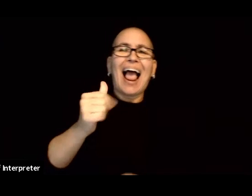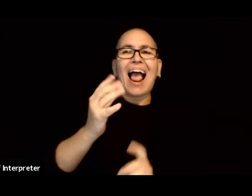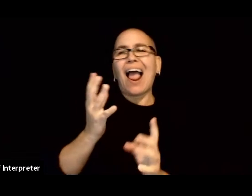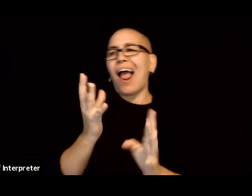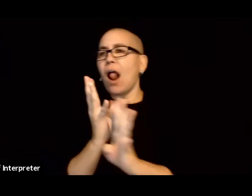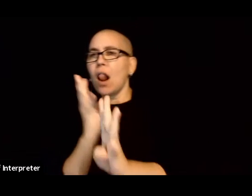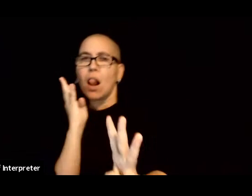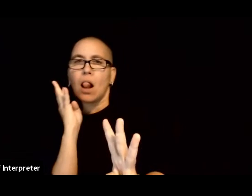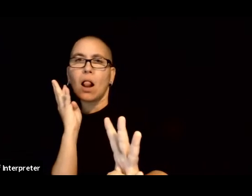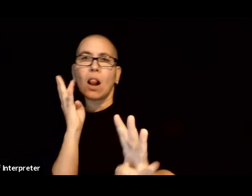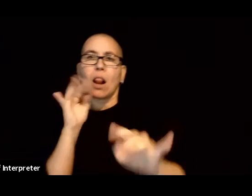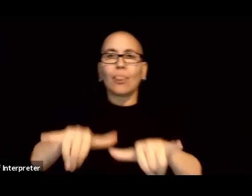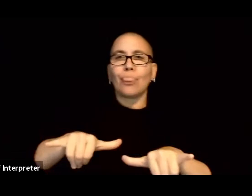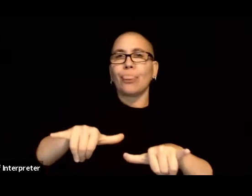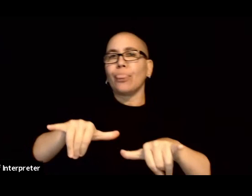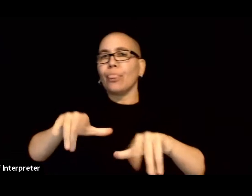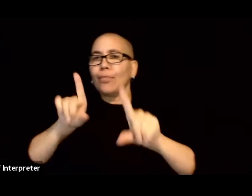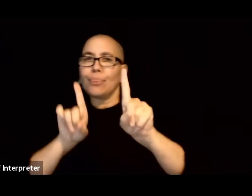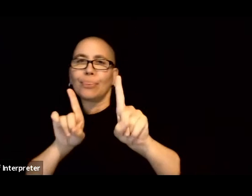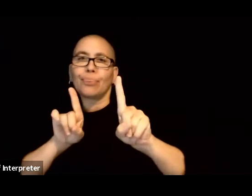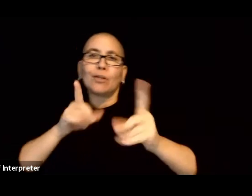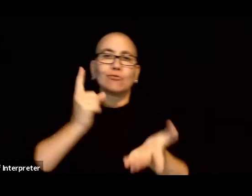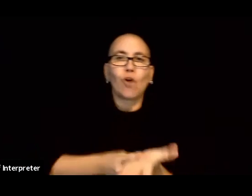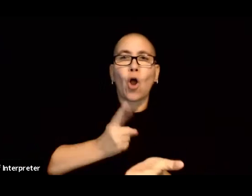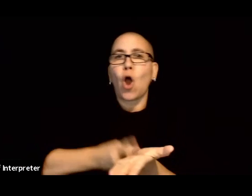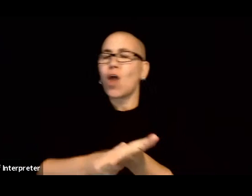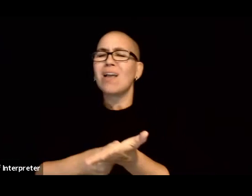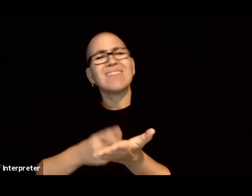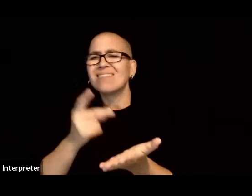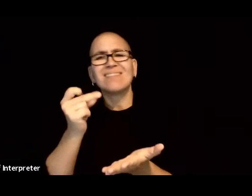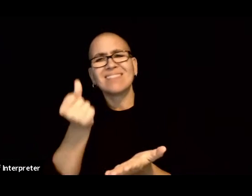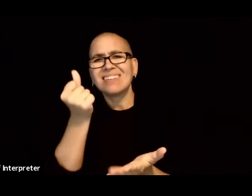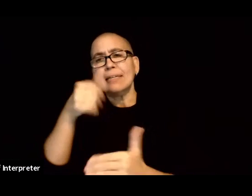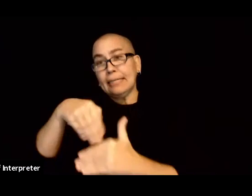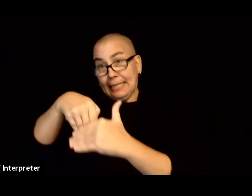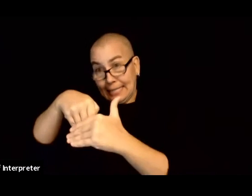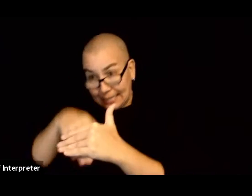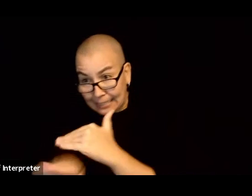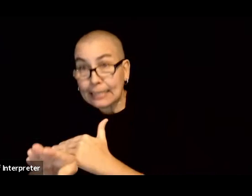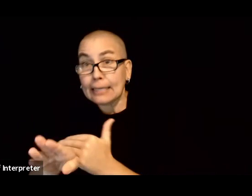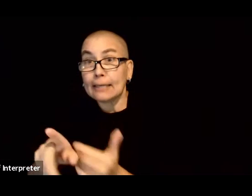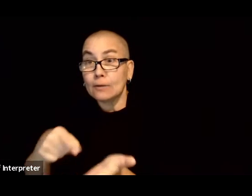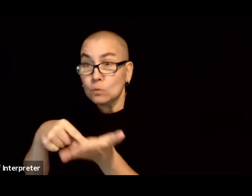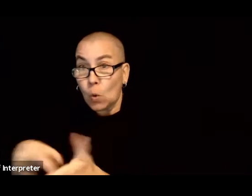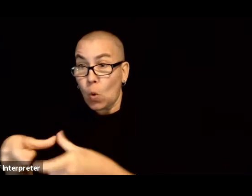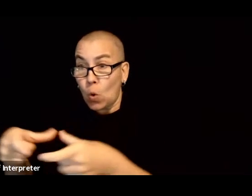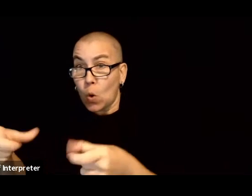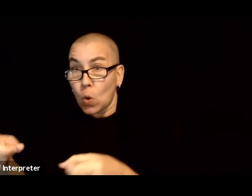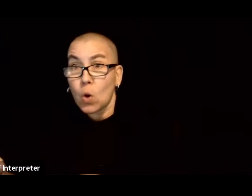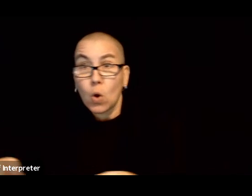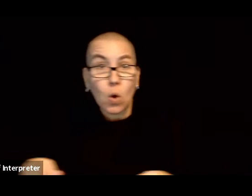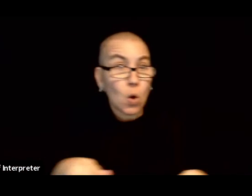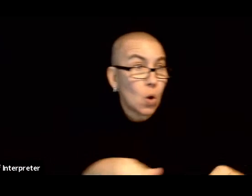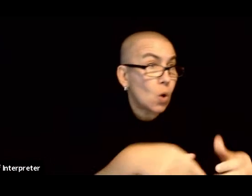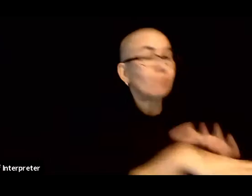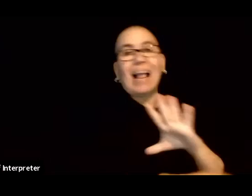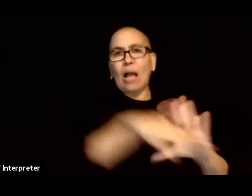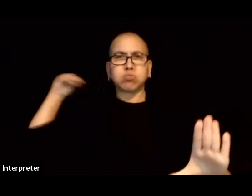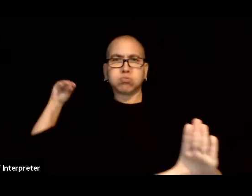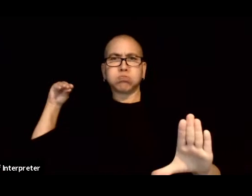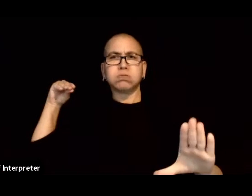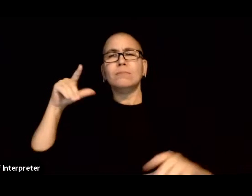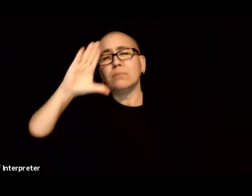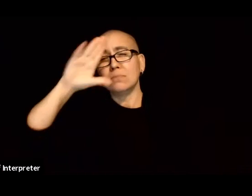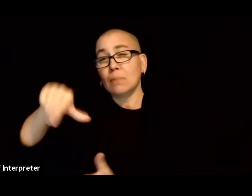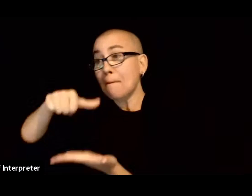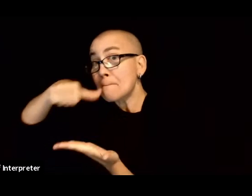dropping off your ballot are the safest methods, but to put in-person voting in context, we generally say the risk of voting in person is